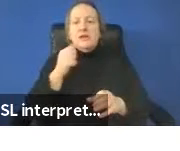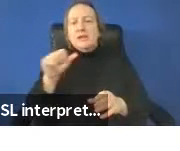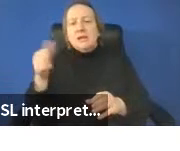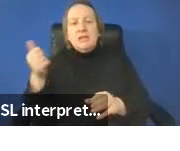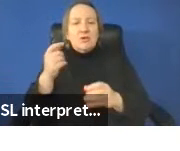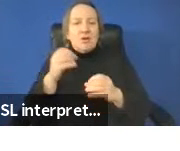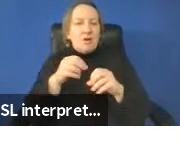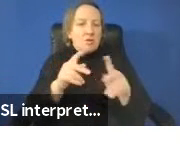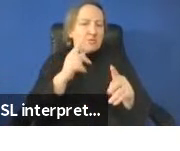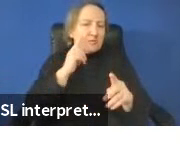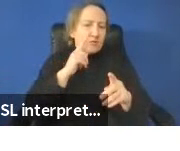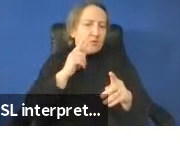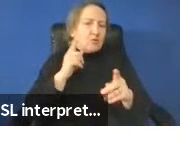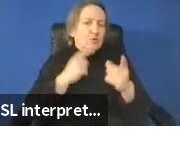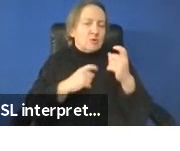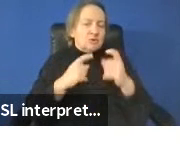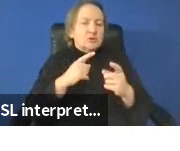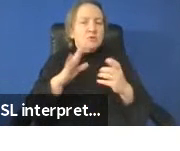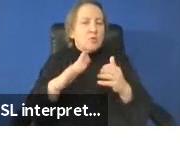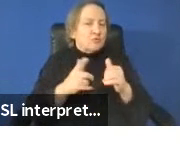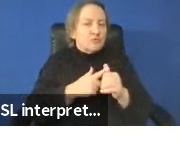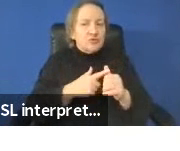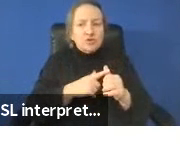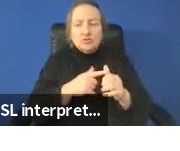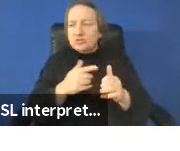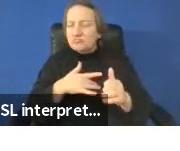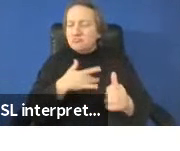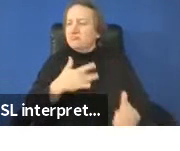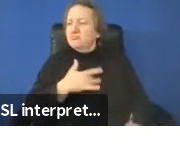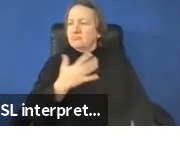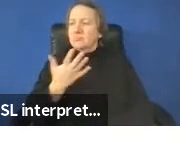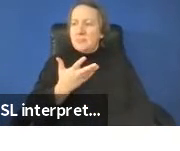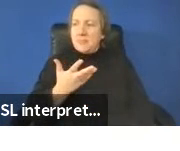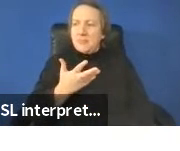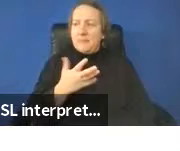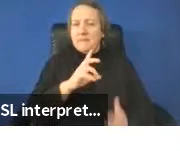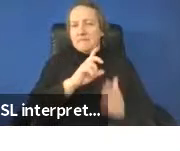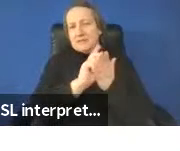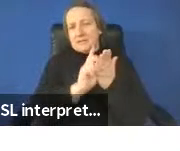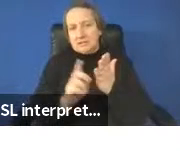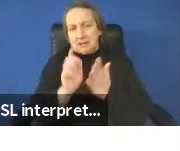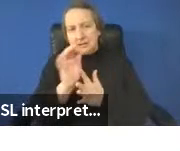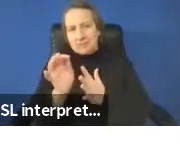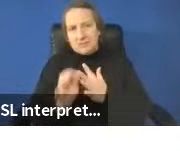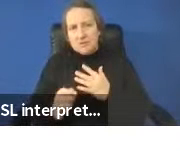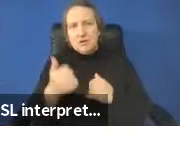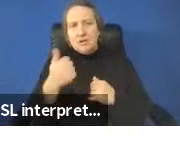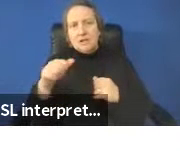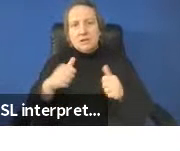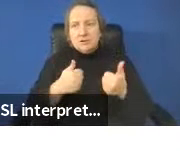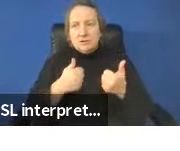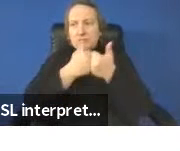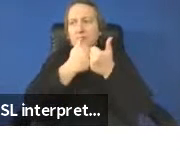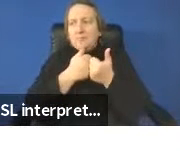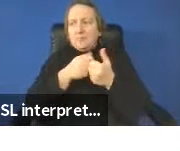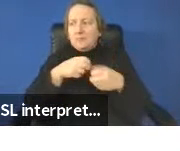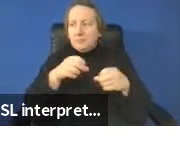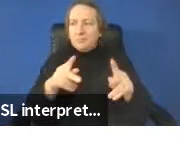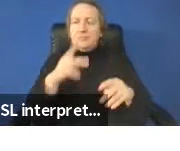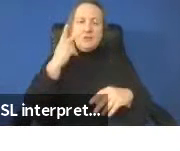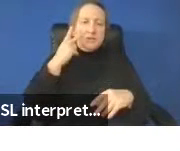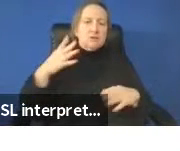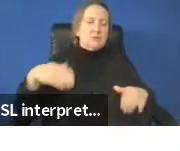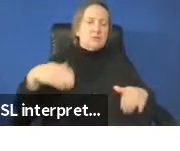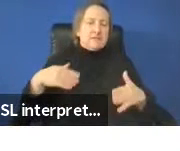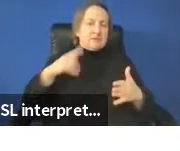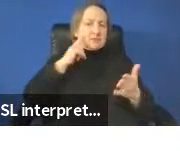for questions. So what are your initial impressions of the design options? Are there any challenges or opportunities you see that we